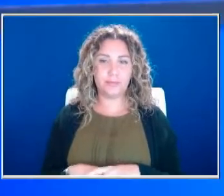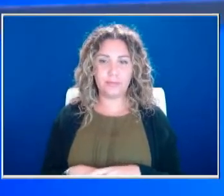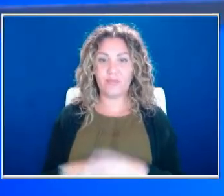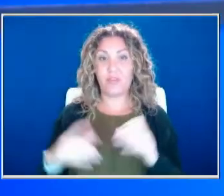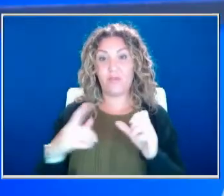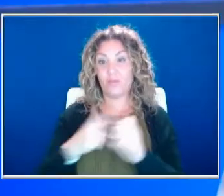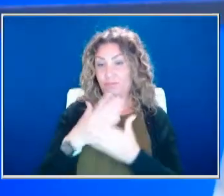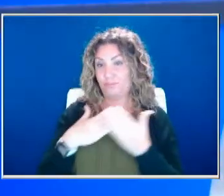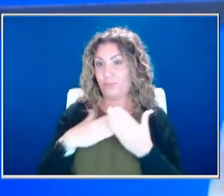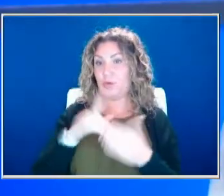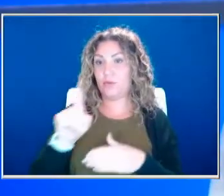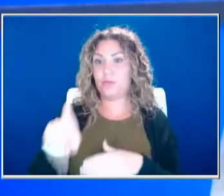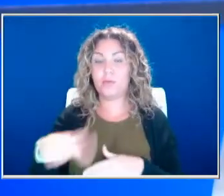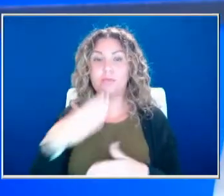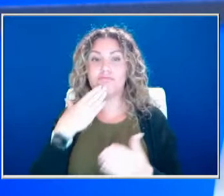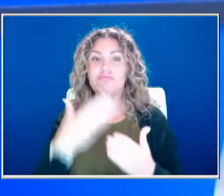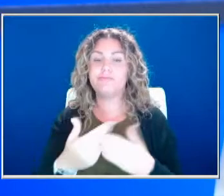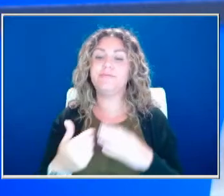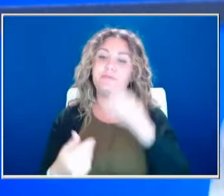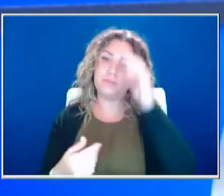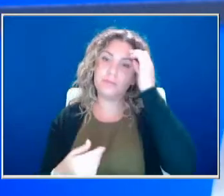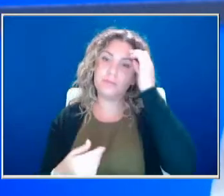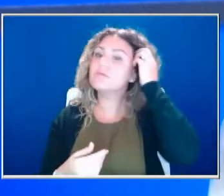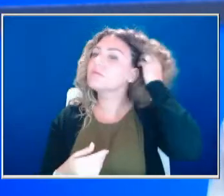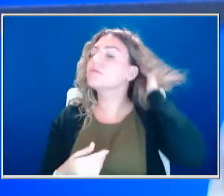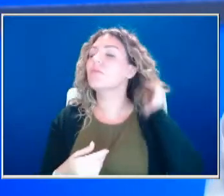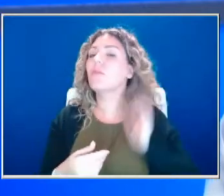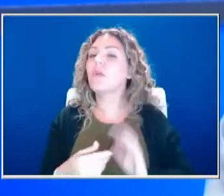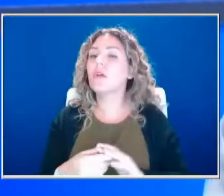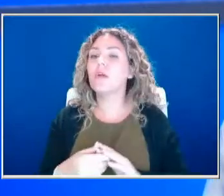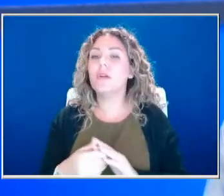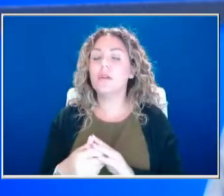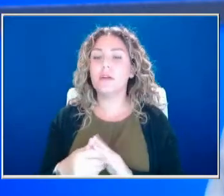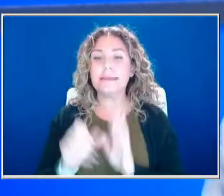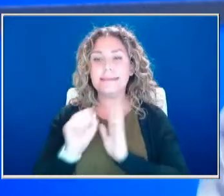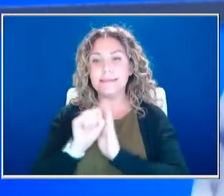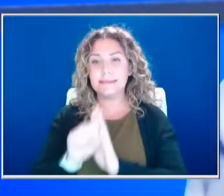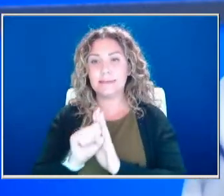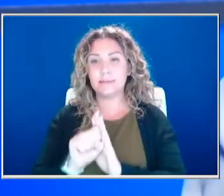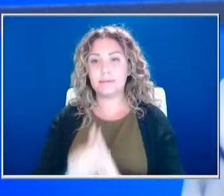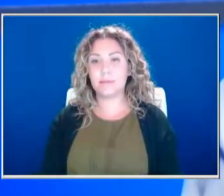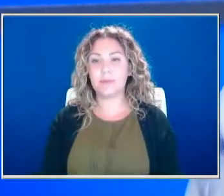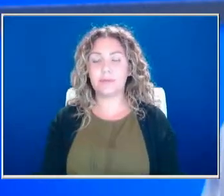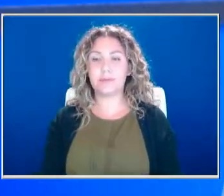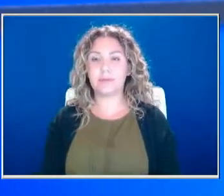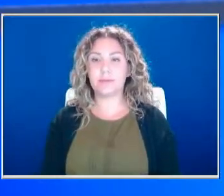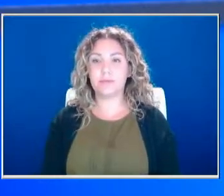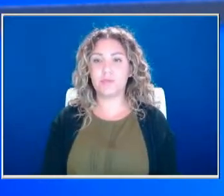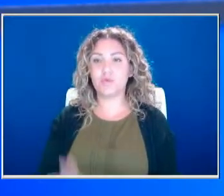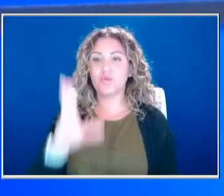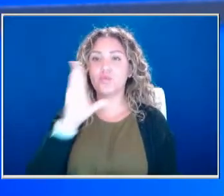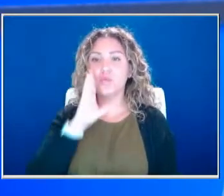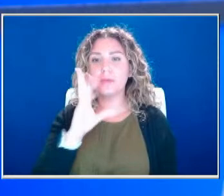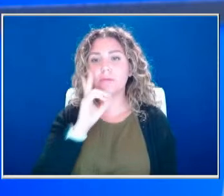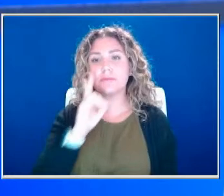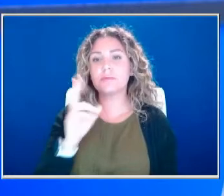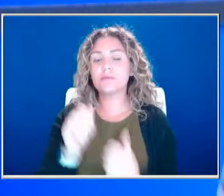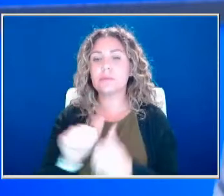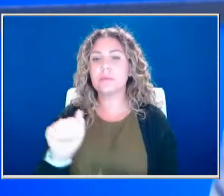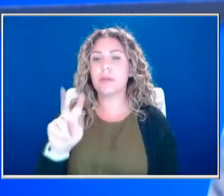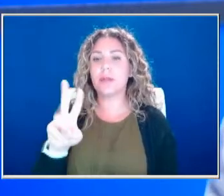one, the signs, symptoms, the things you'll see with an